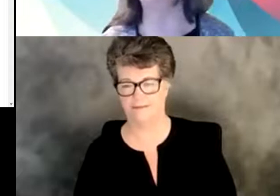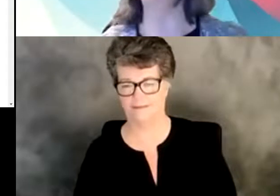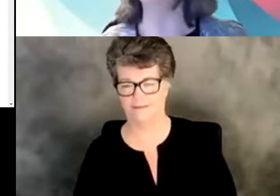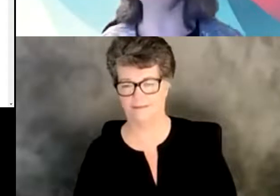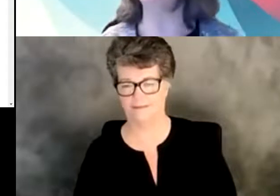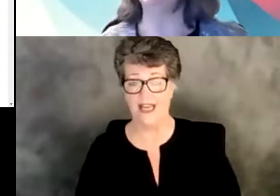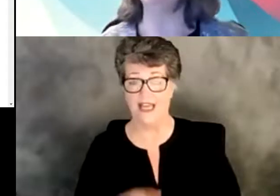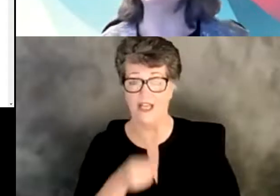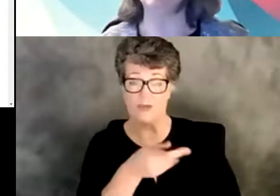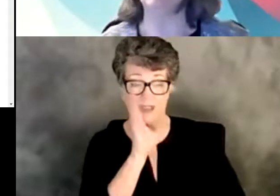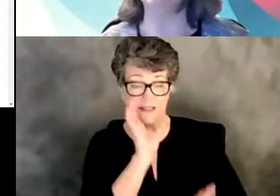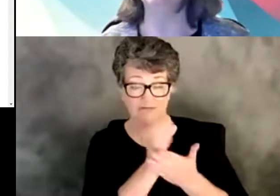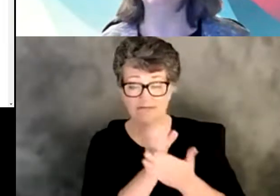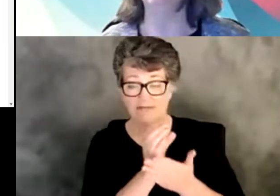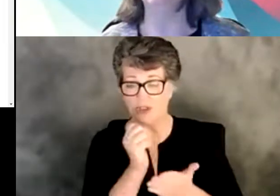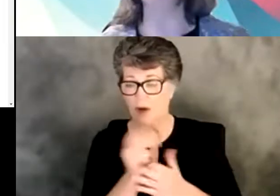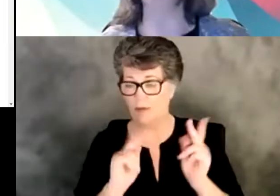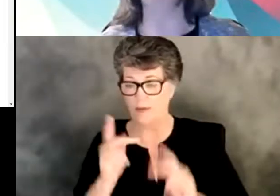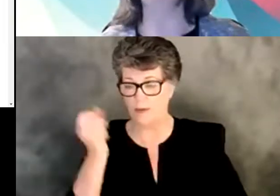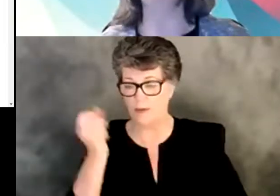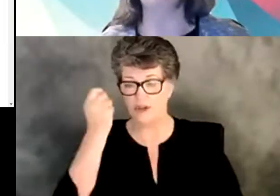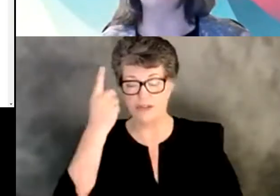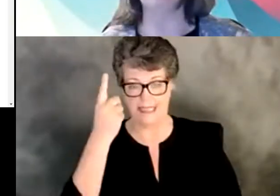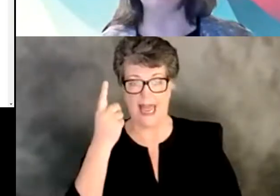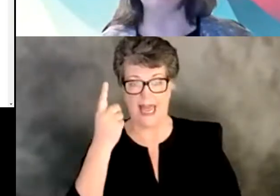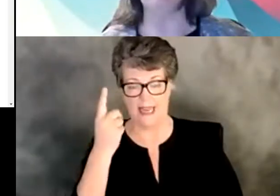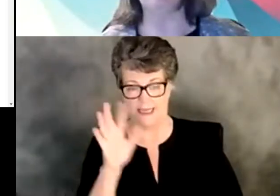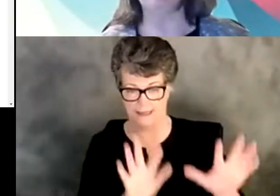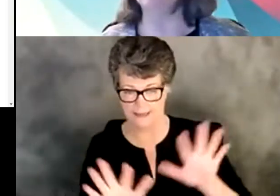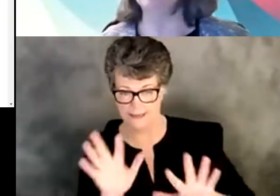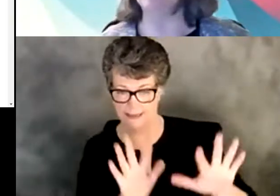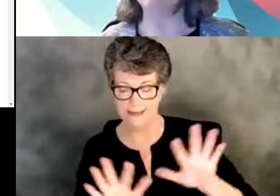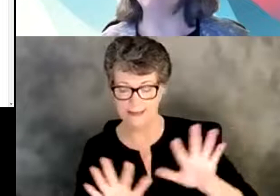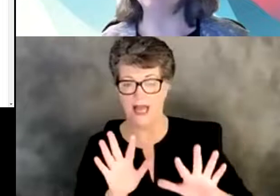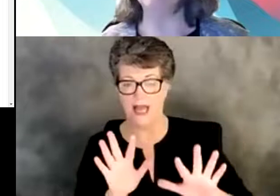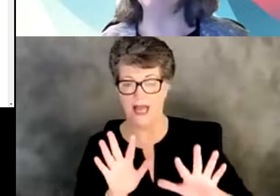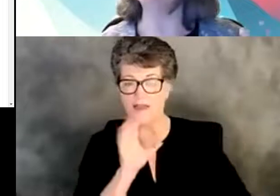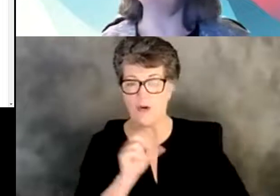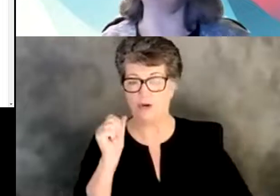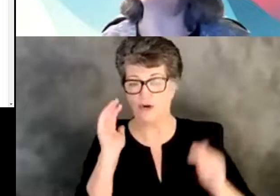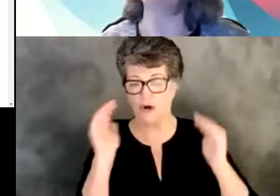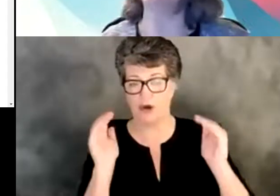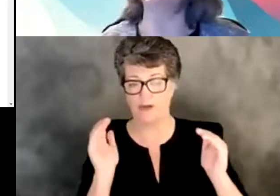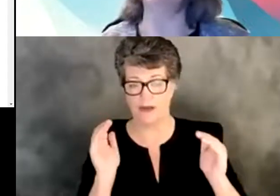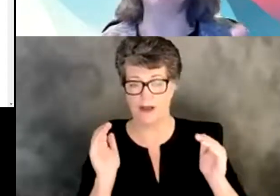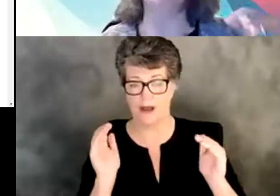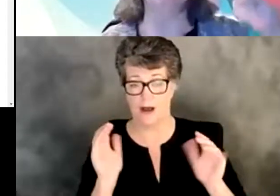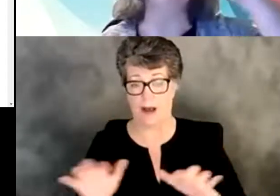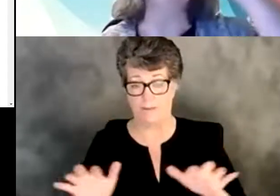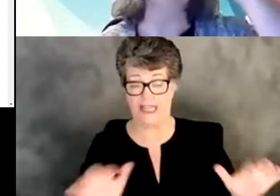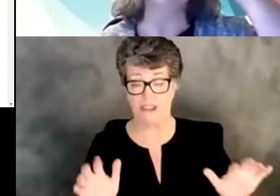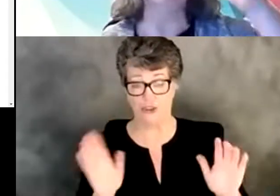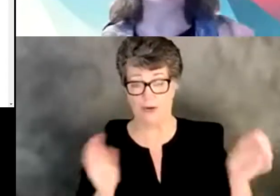geared towards helping people understand the older adult population against 2 different measures of